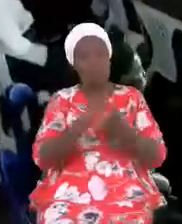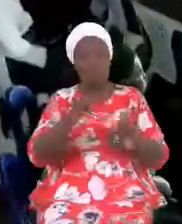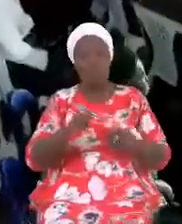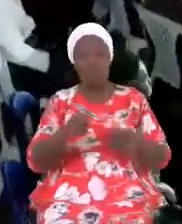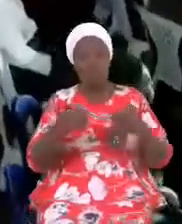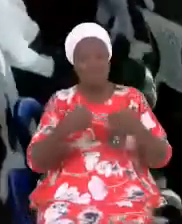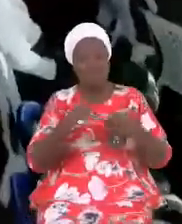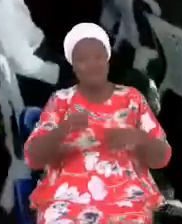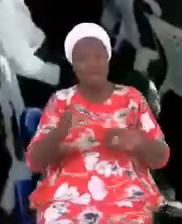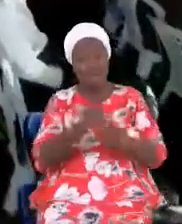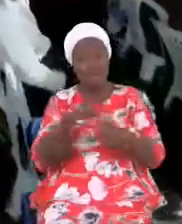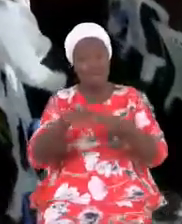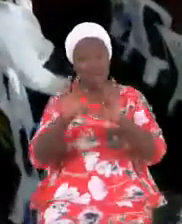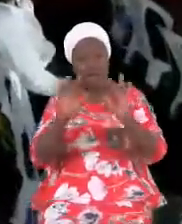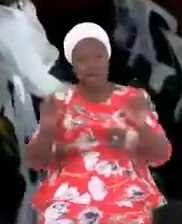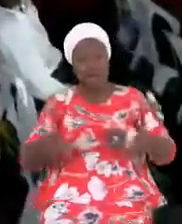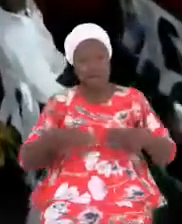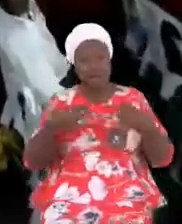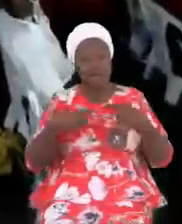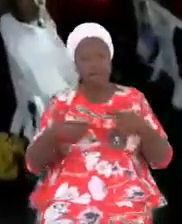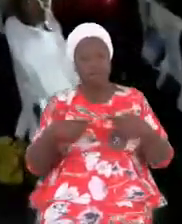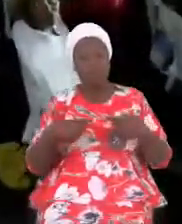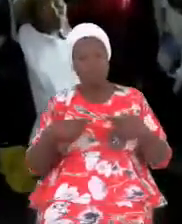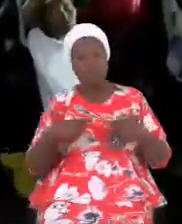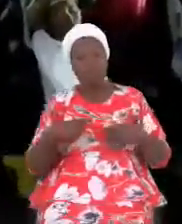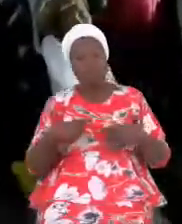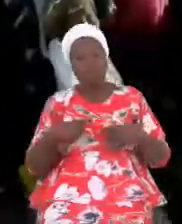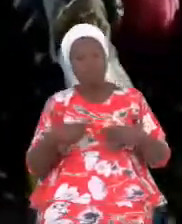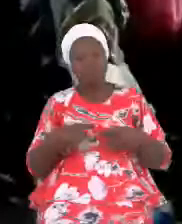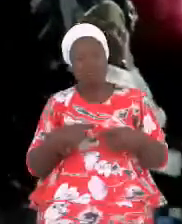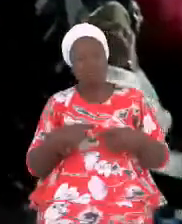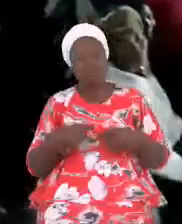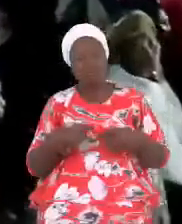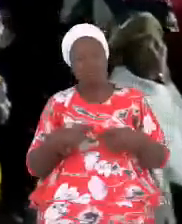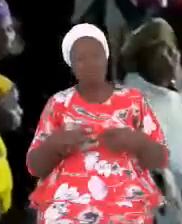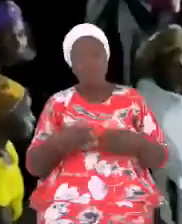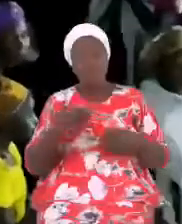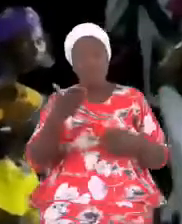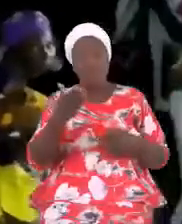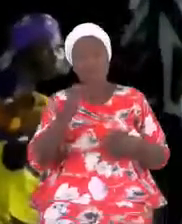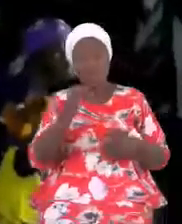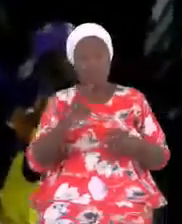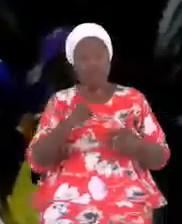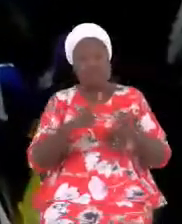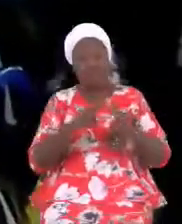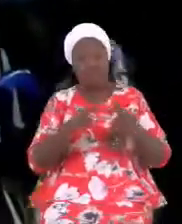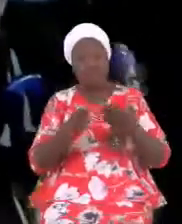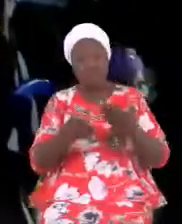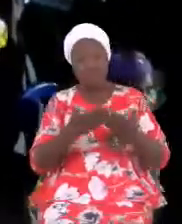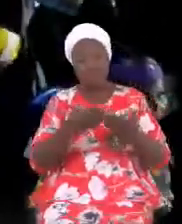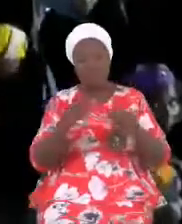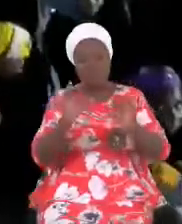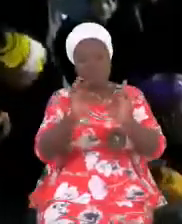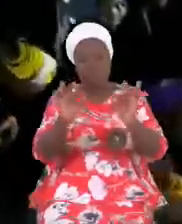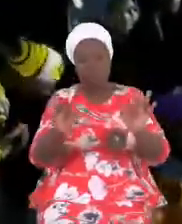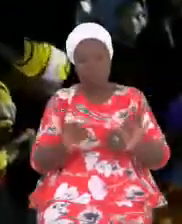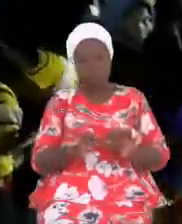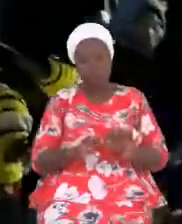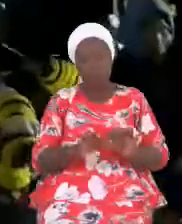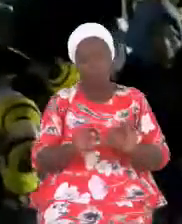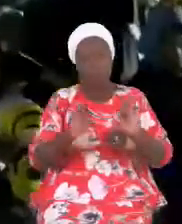as you click the link. There is a very simple form there. Fill it and submit